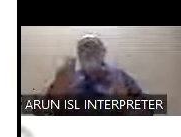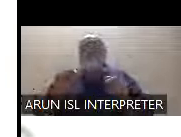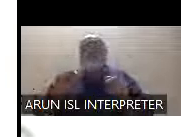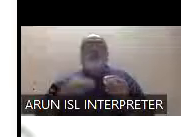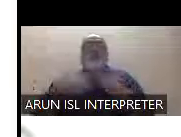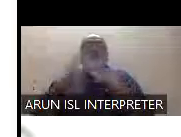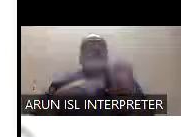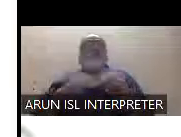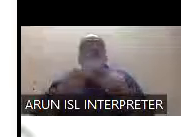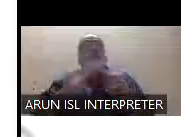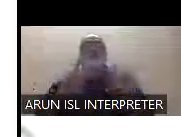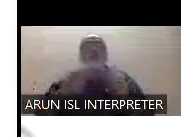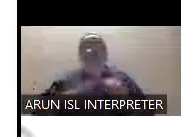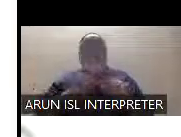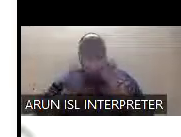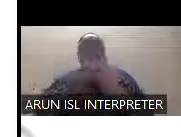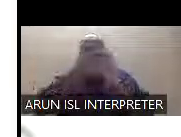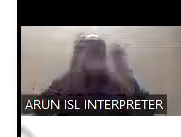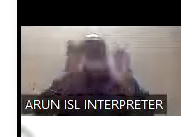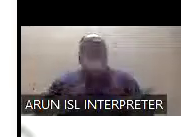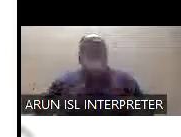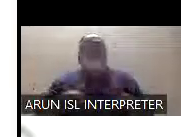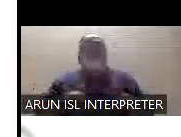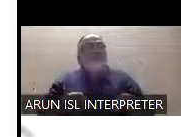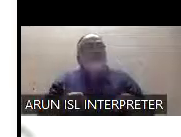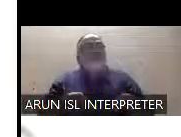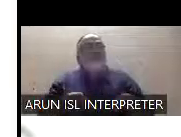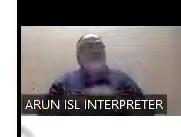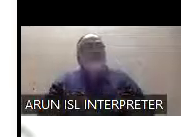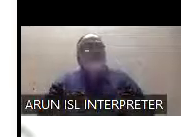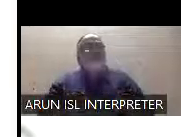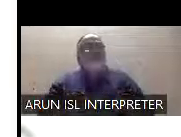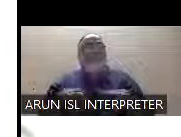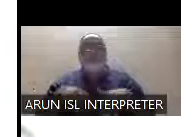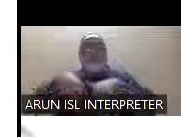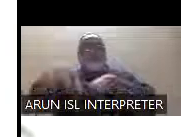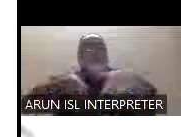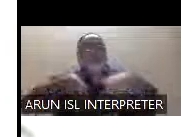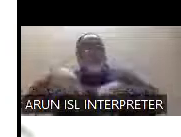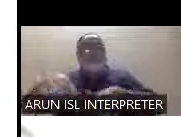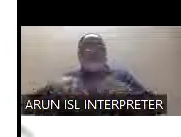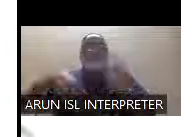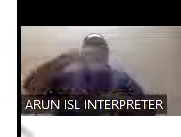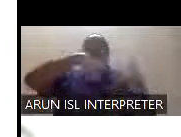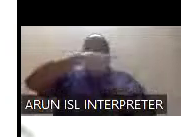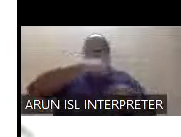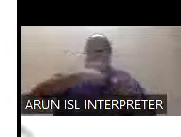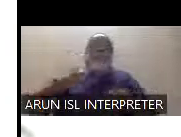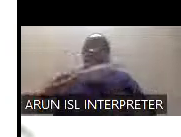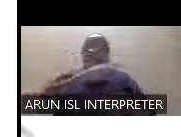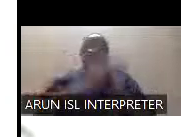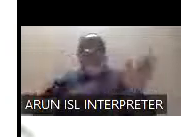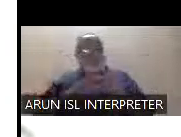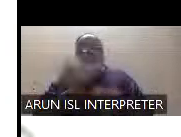built up. So it includes everything which is built. It includes roads, transportation, all kinds,